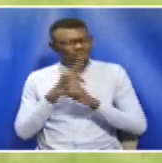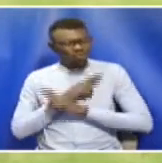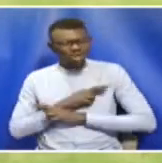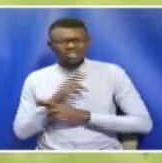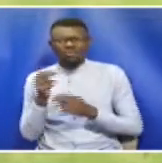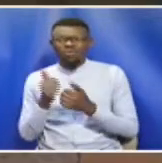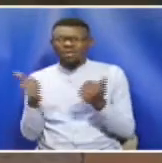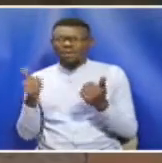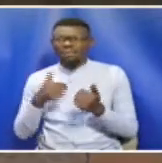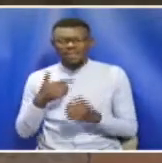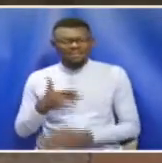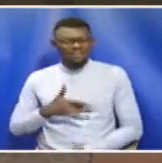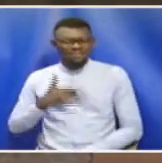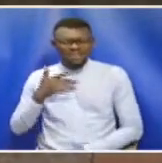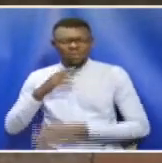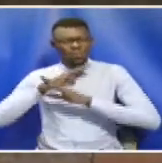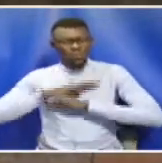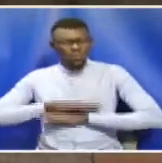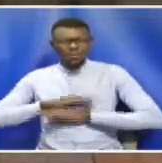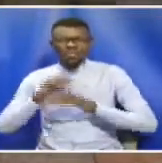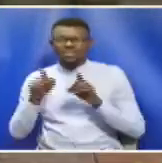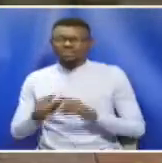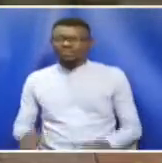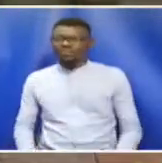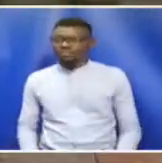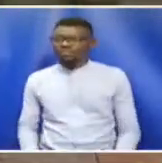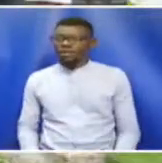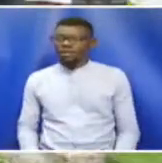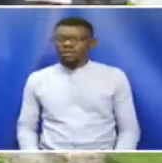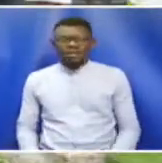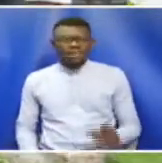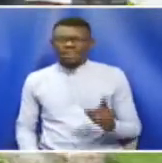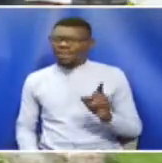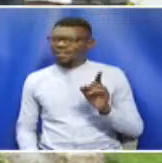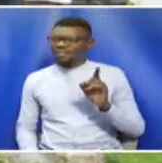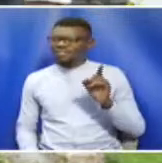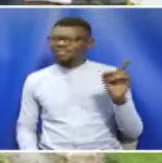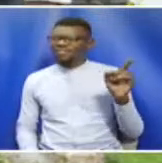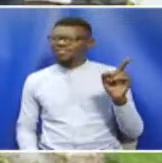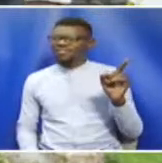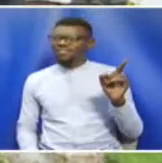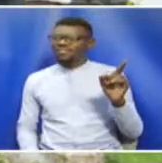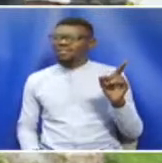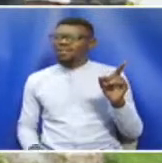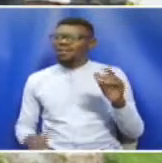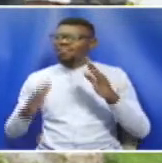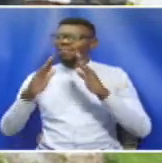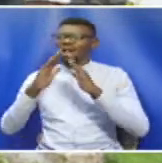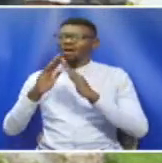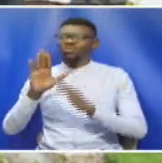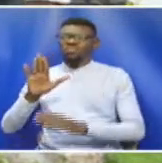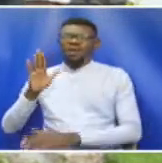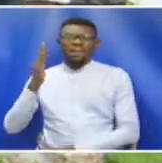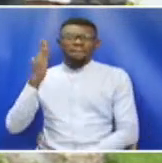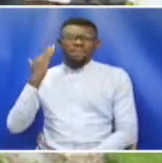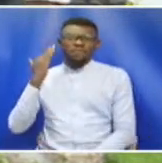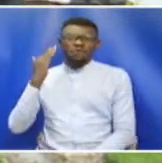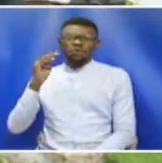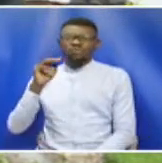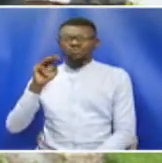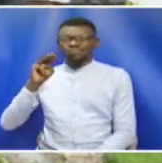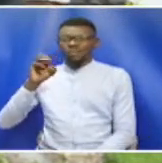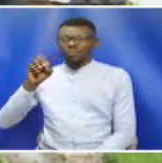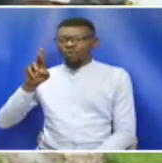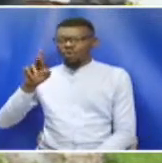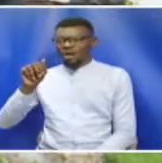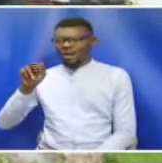and on my side. This is the house of the late former Member of Parliament for West Mugirango, George Morara, who died in